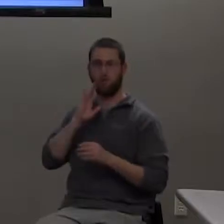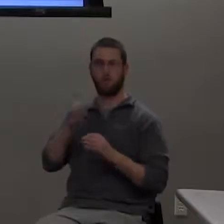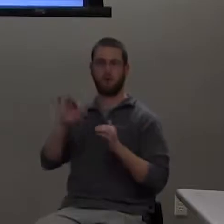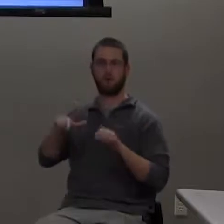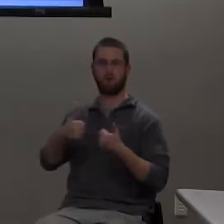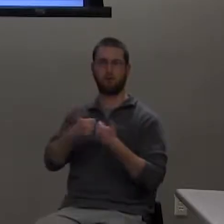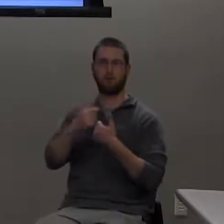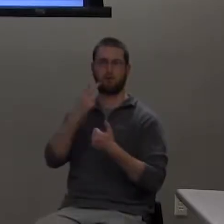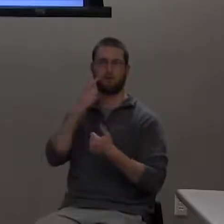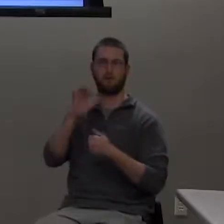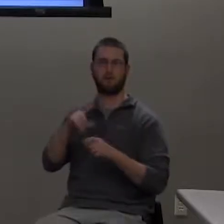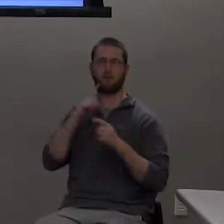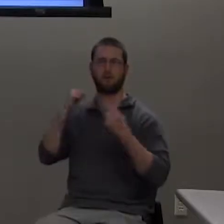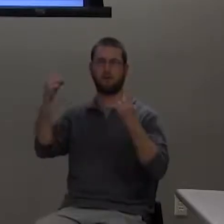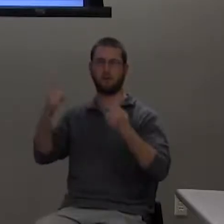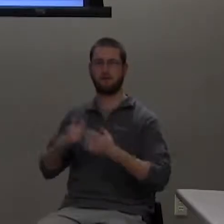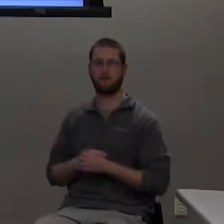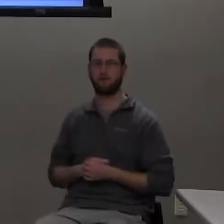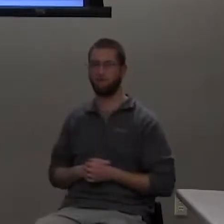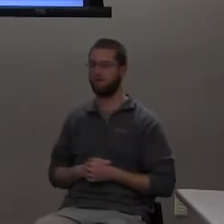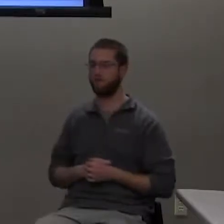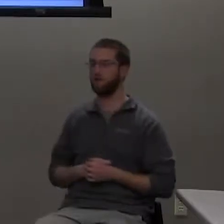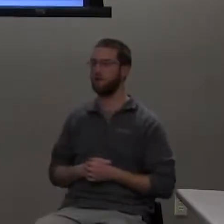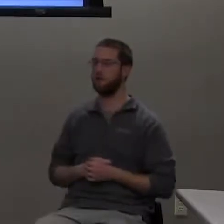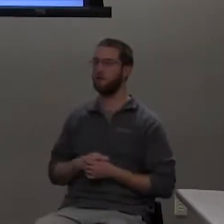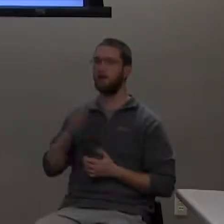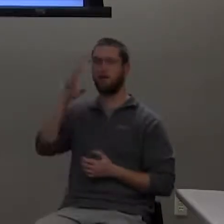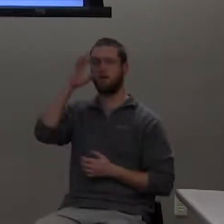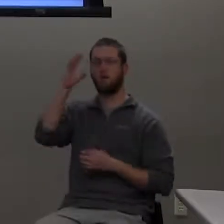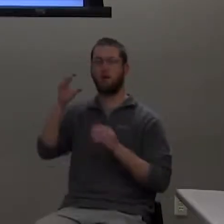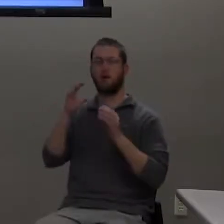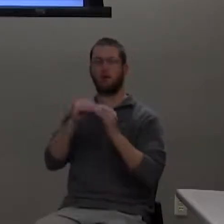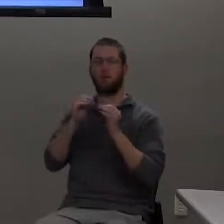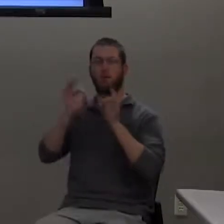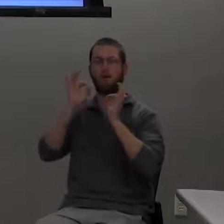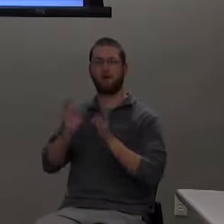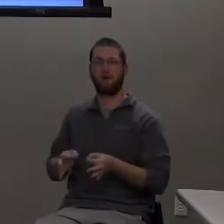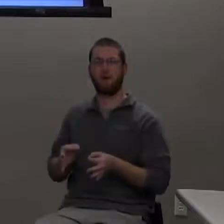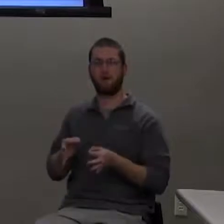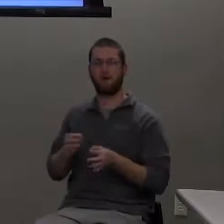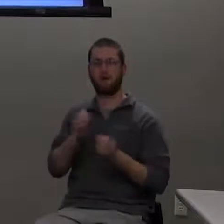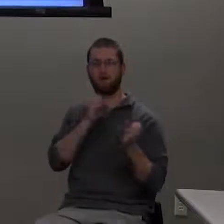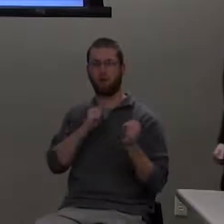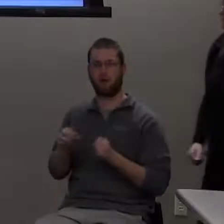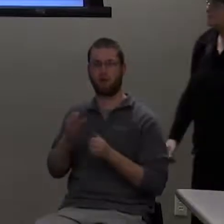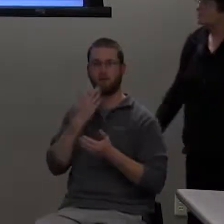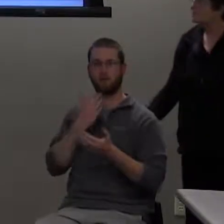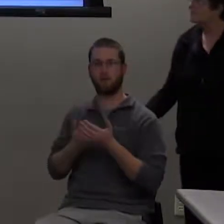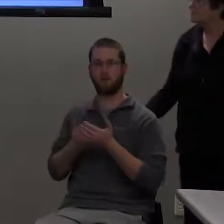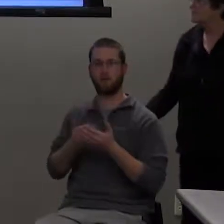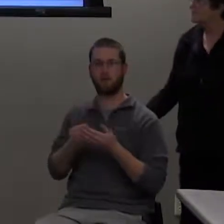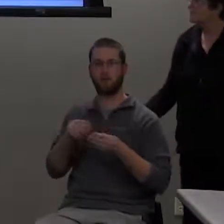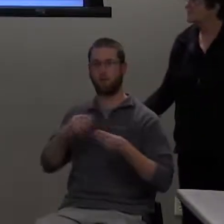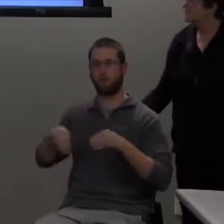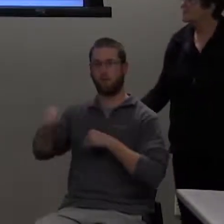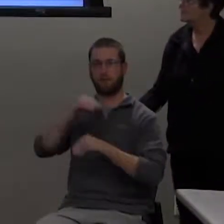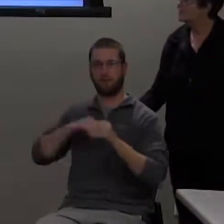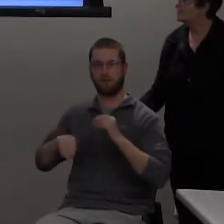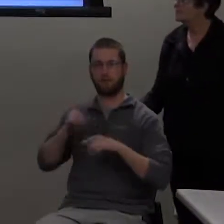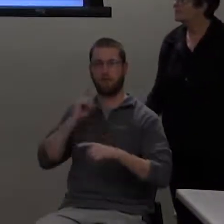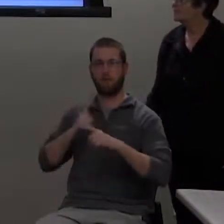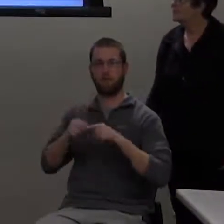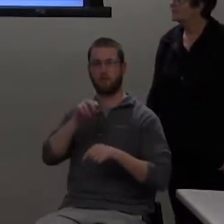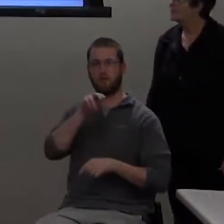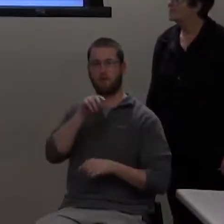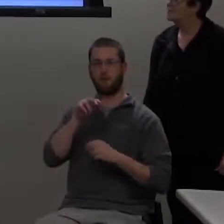challenging to find that success. Create better defined strategy to market air rail goods movement. Continue to cultivate relationships with